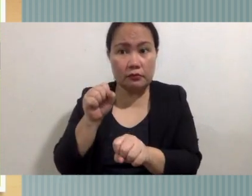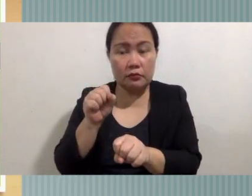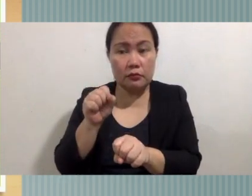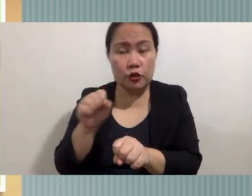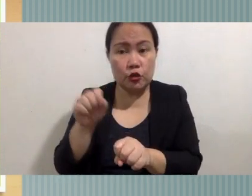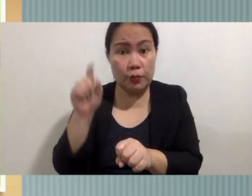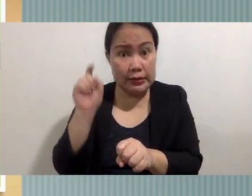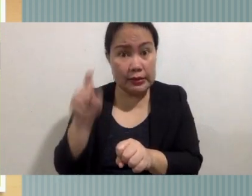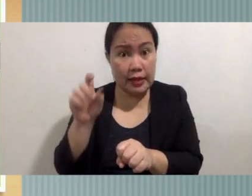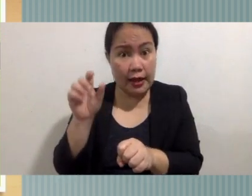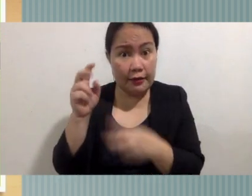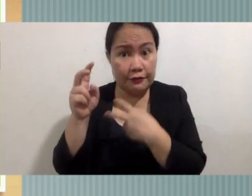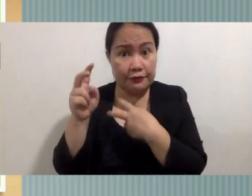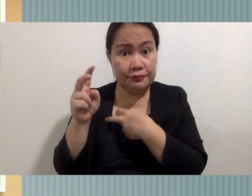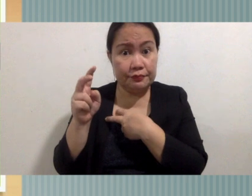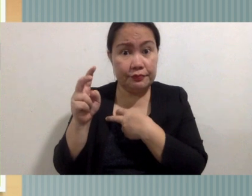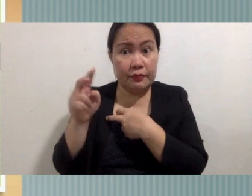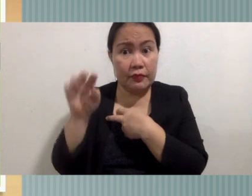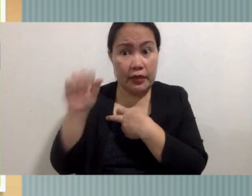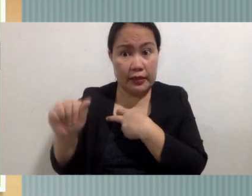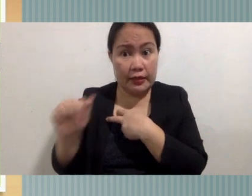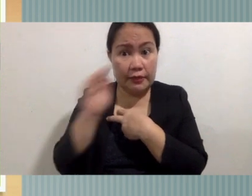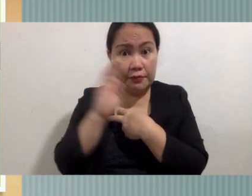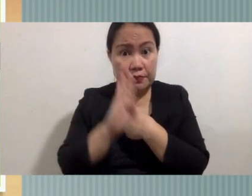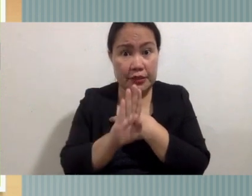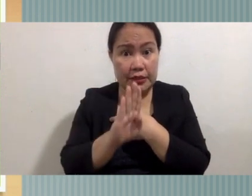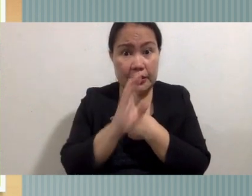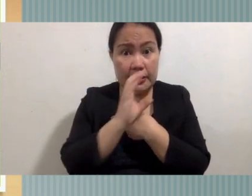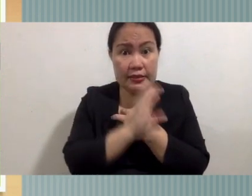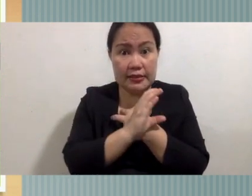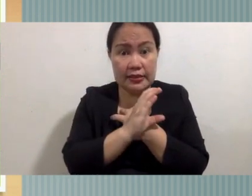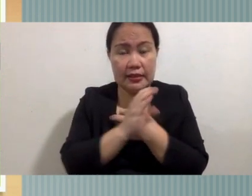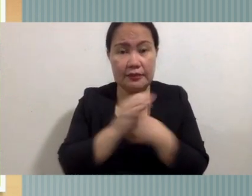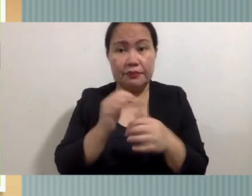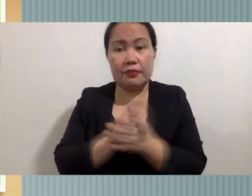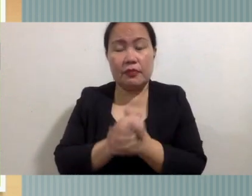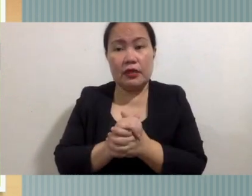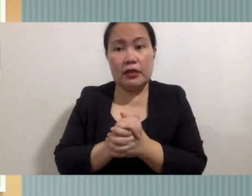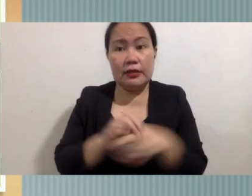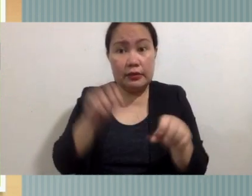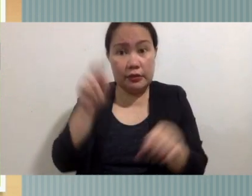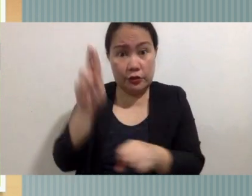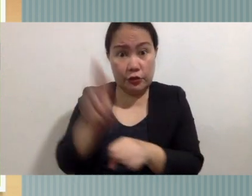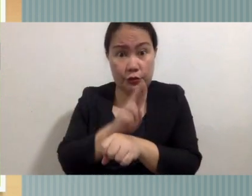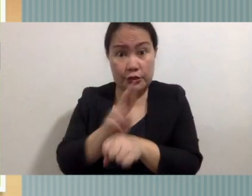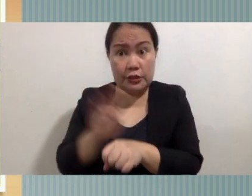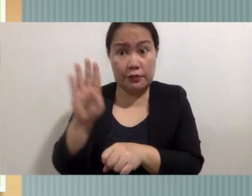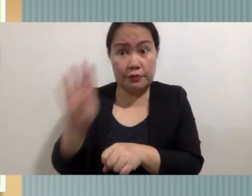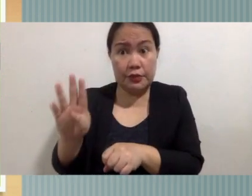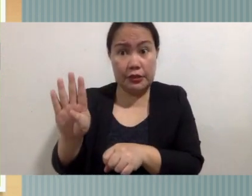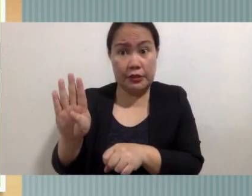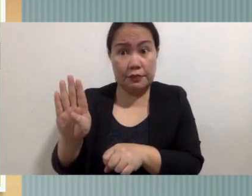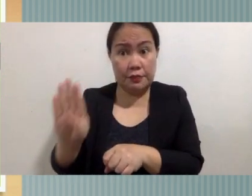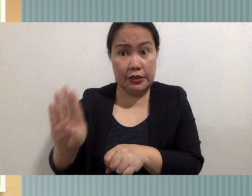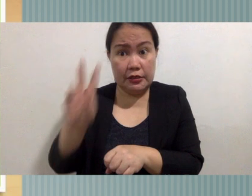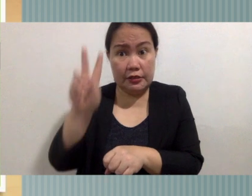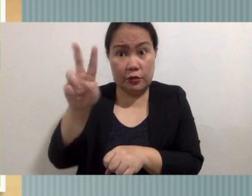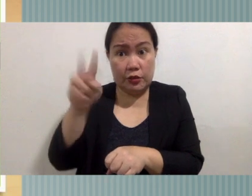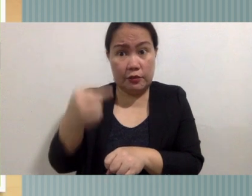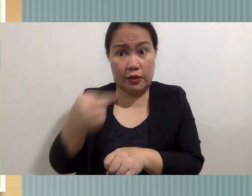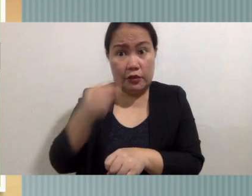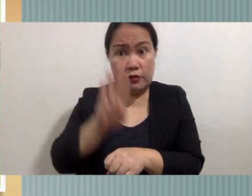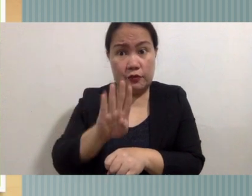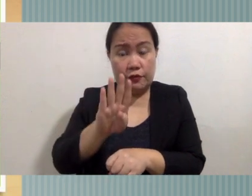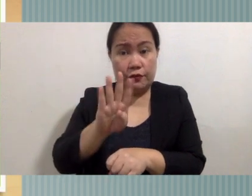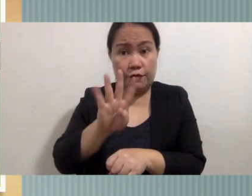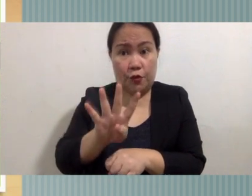So, you must have the value of a, b, and c. So, in using b squared minus